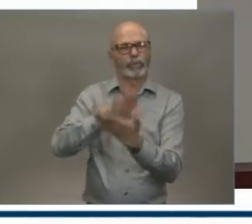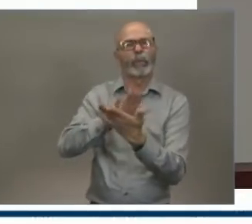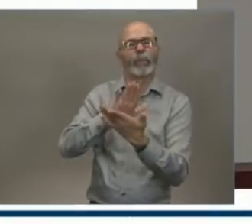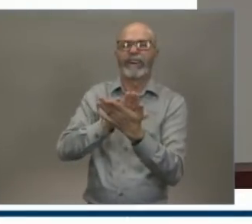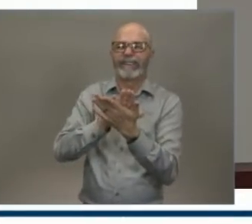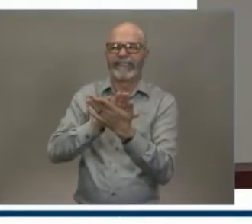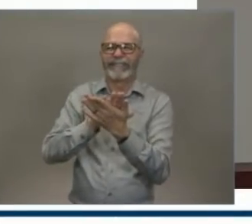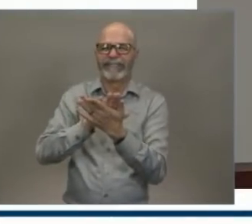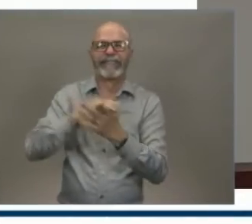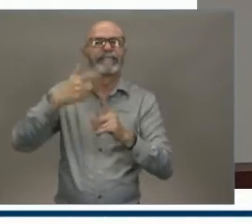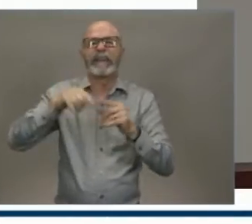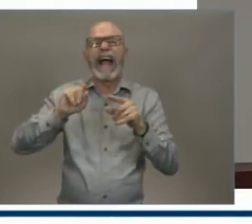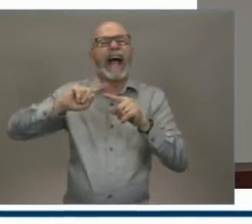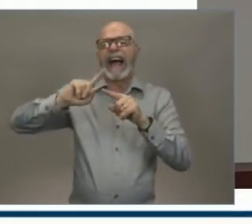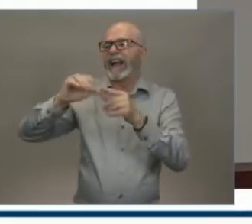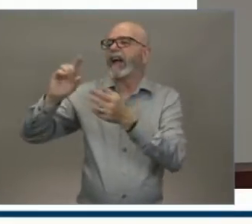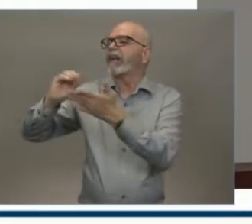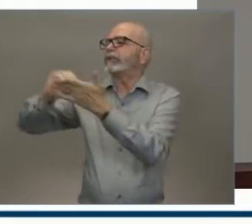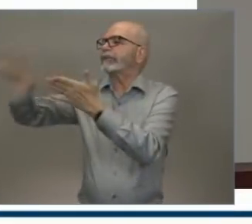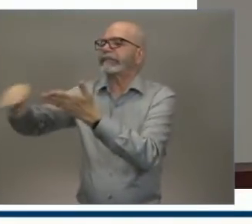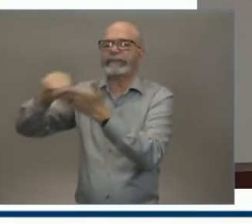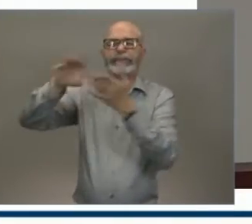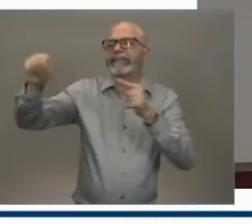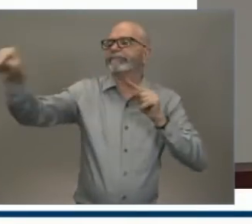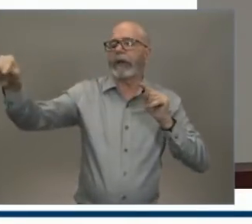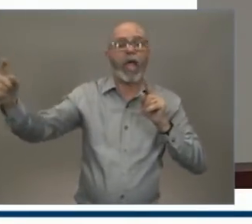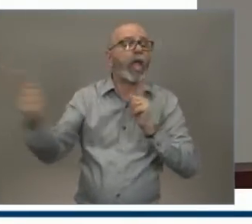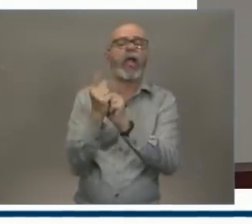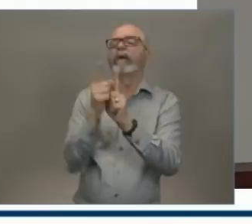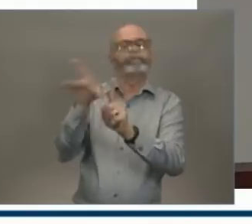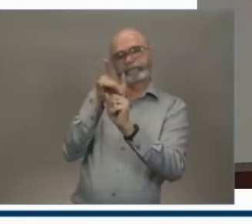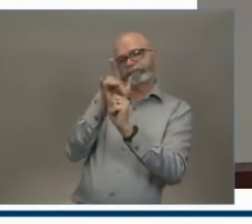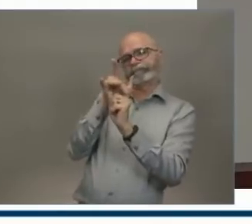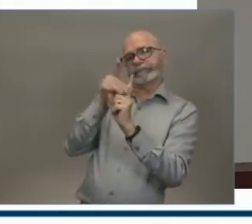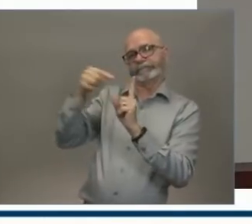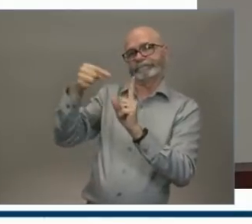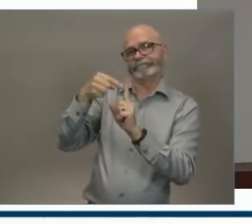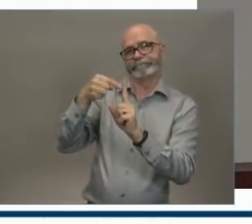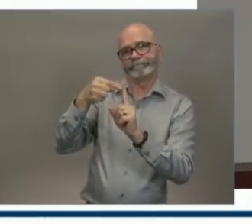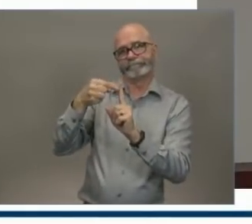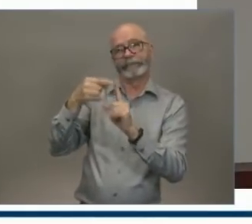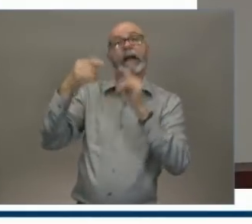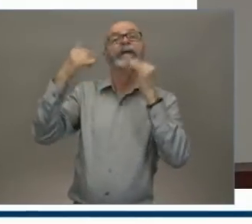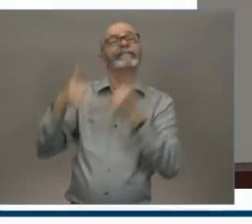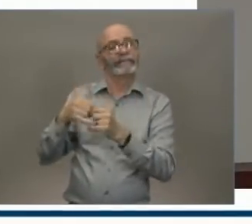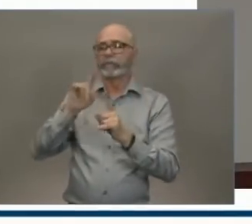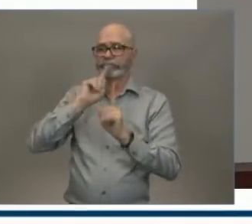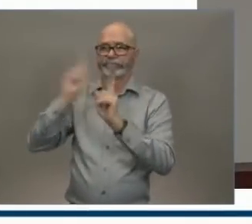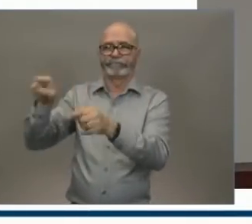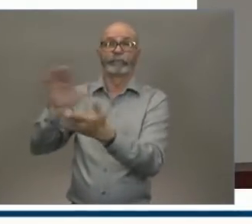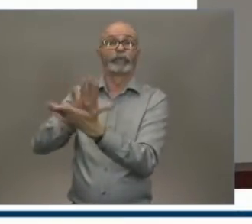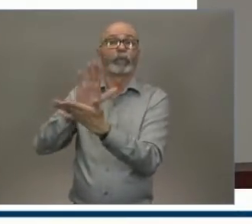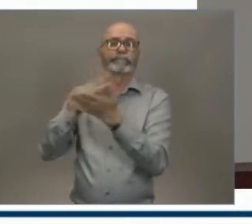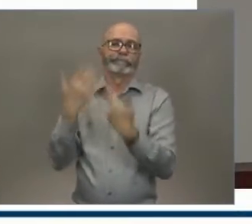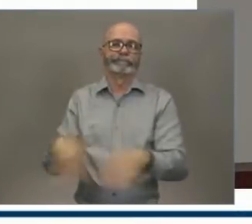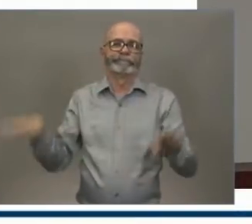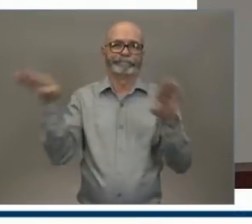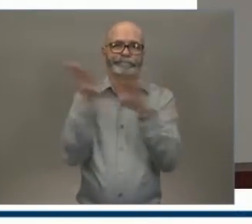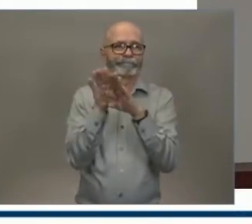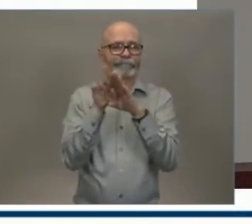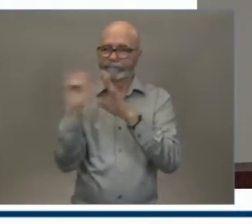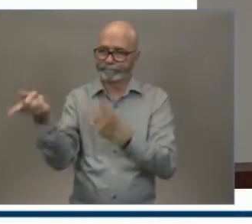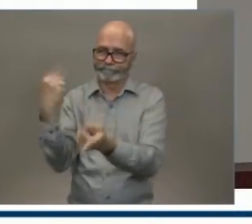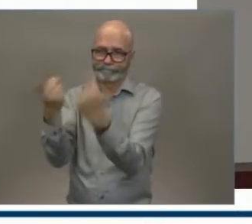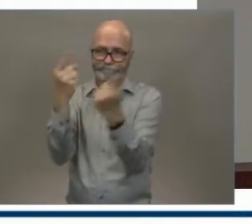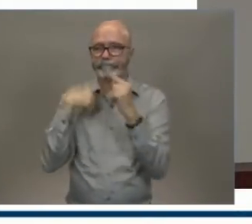that student is now isolating. The school has been closed to allow for testing and contact tracing and cleaning, like